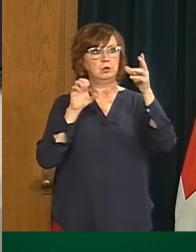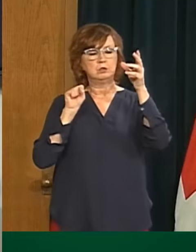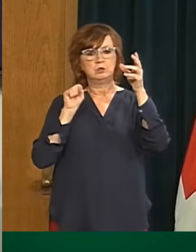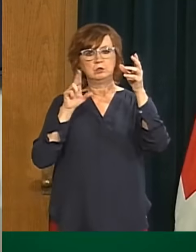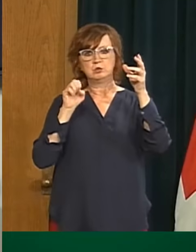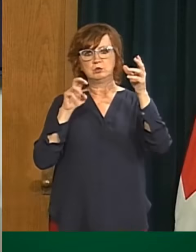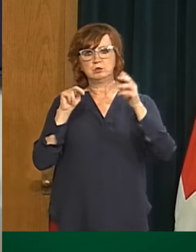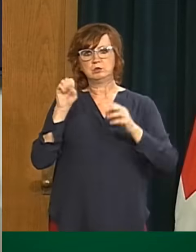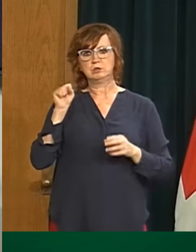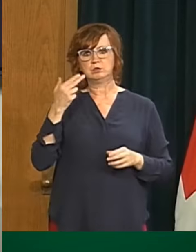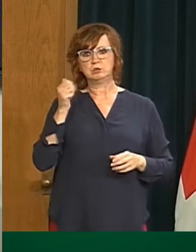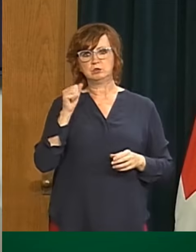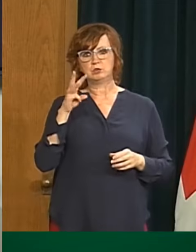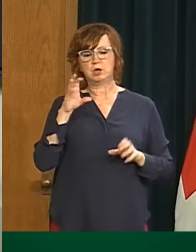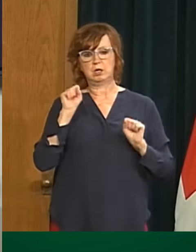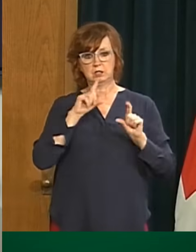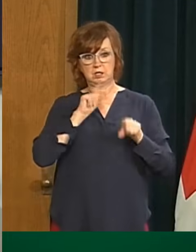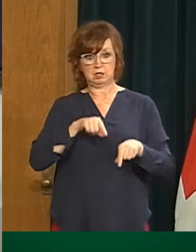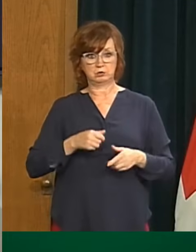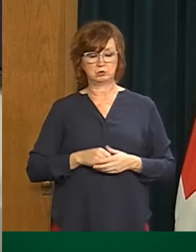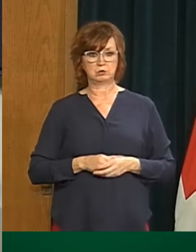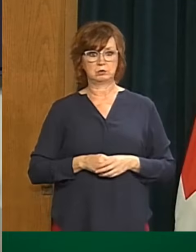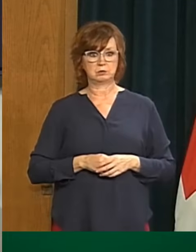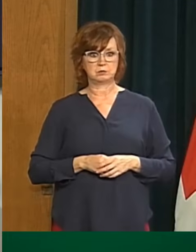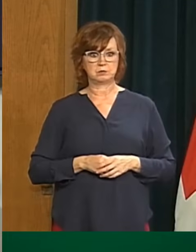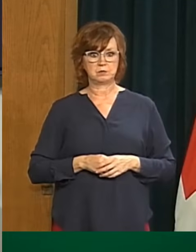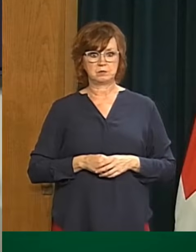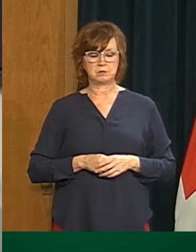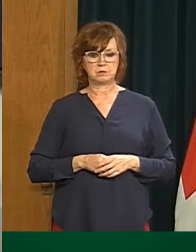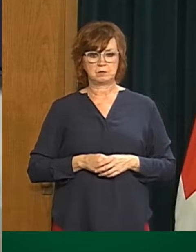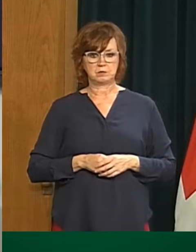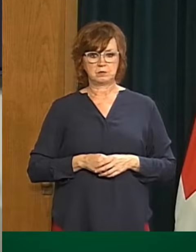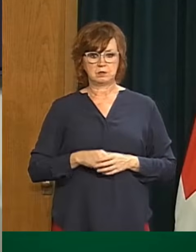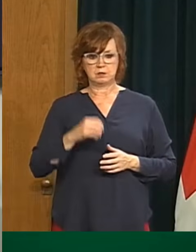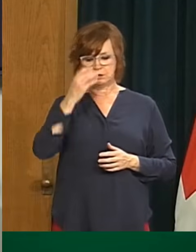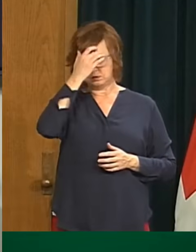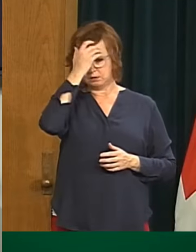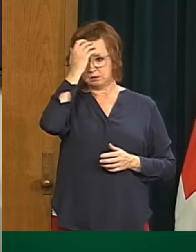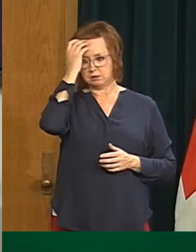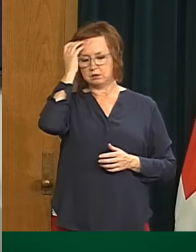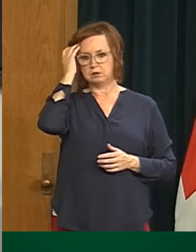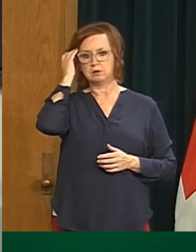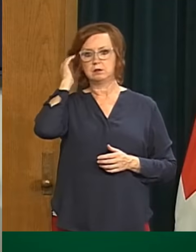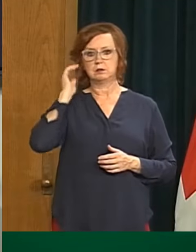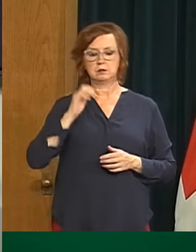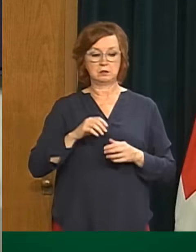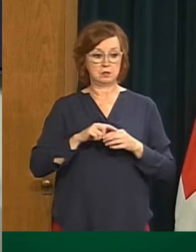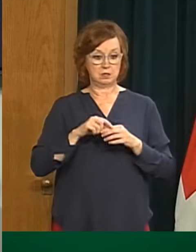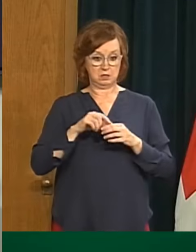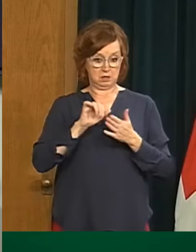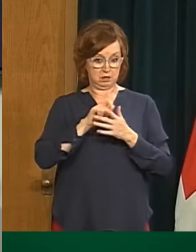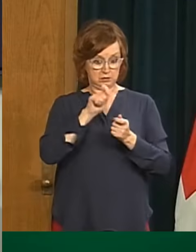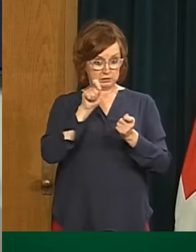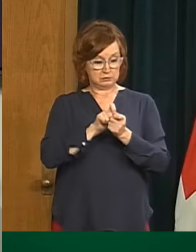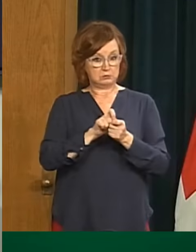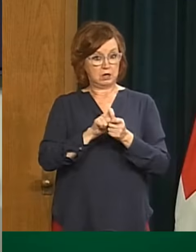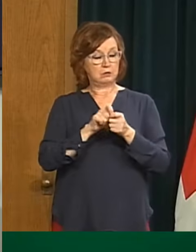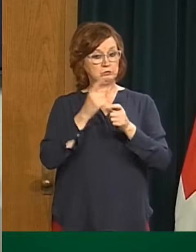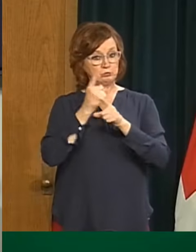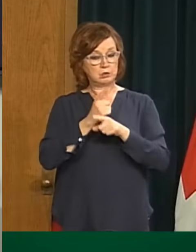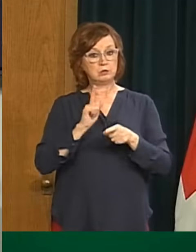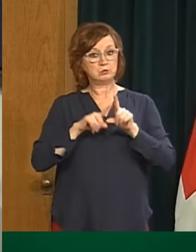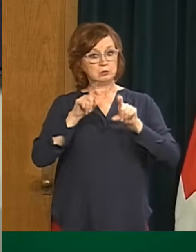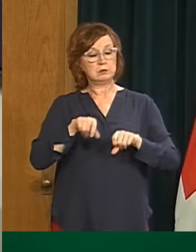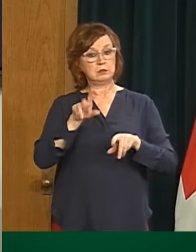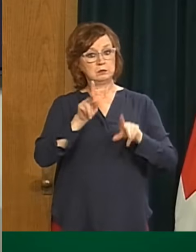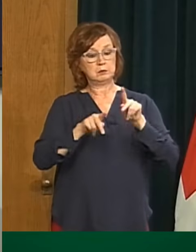about even, the accuracy of testing asymptomatic patients that are not direct contacts, but some of the things that we are doing to protect